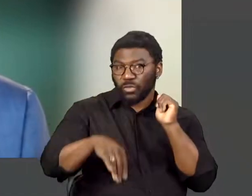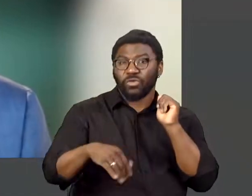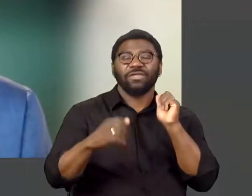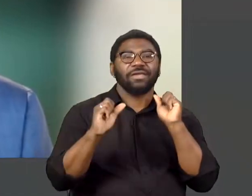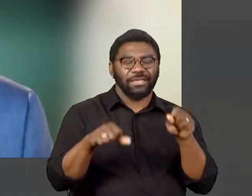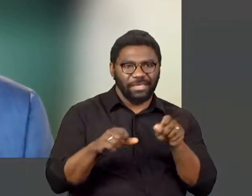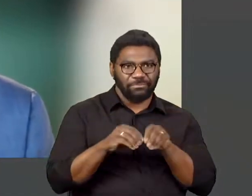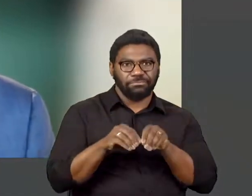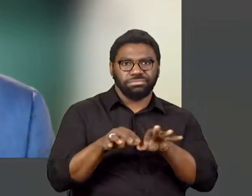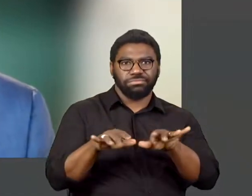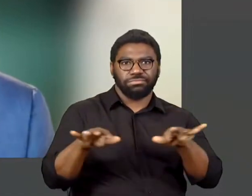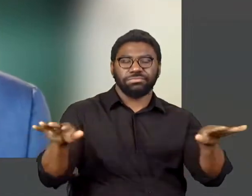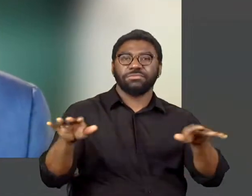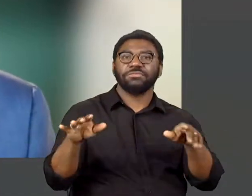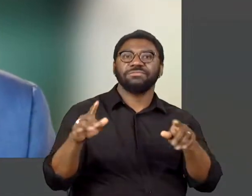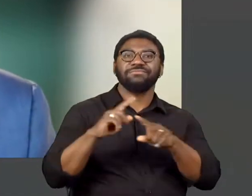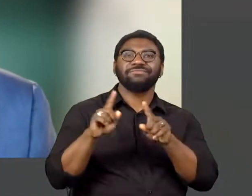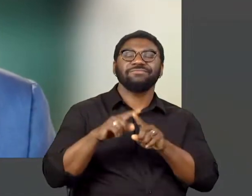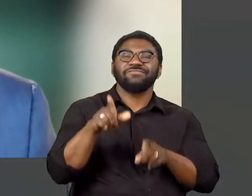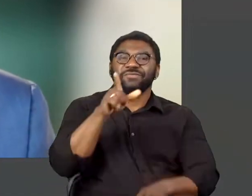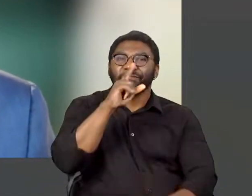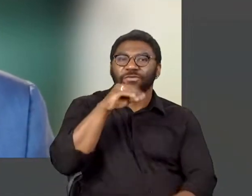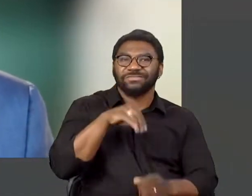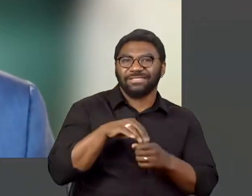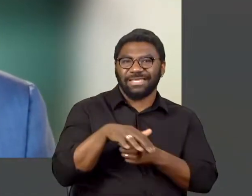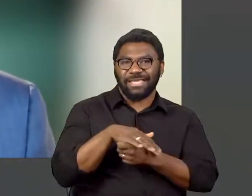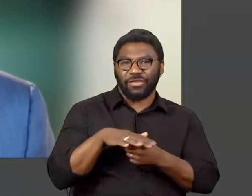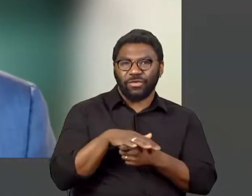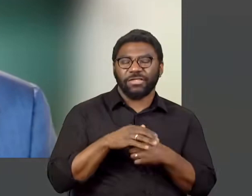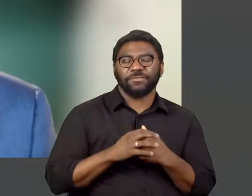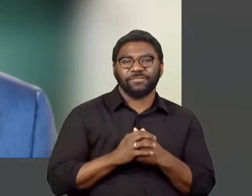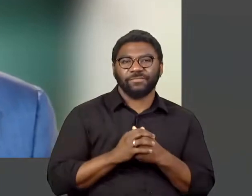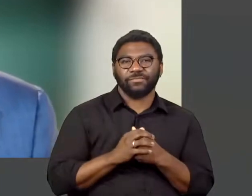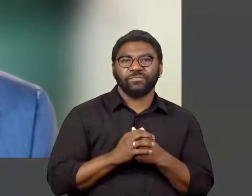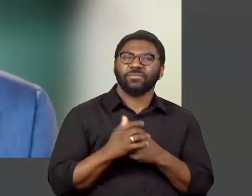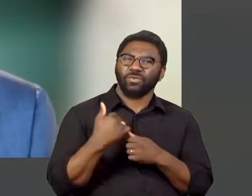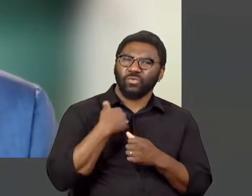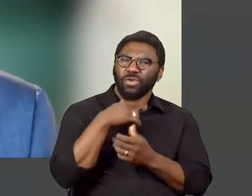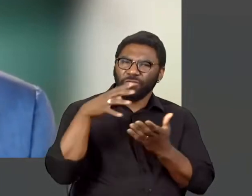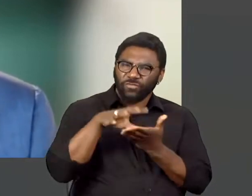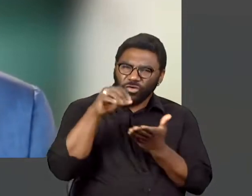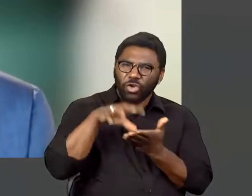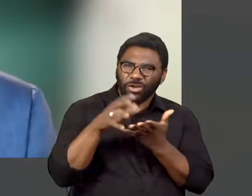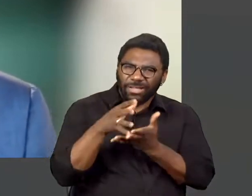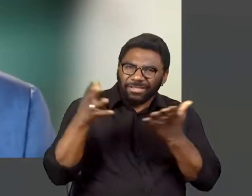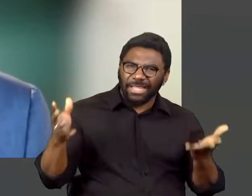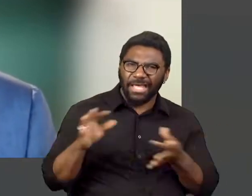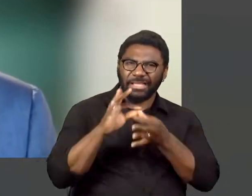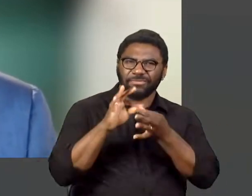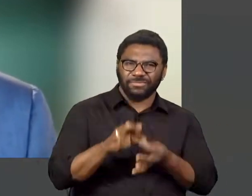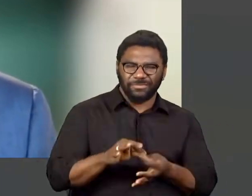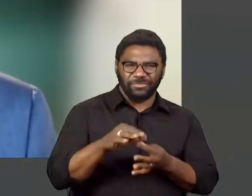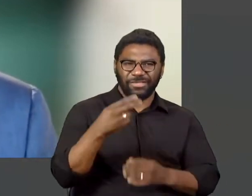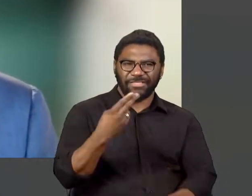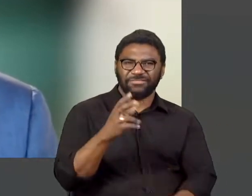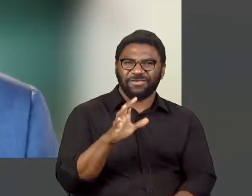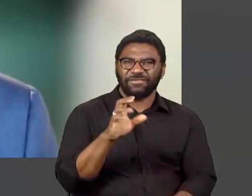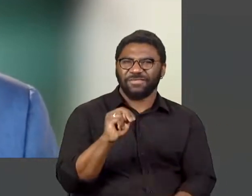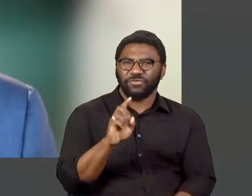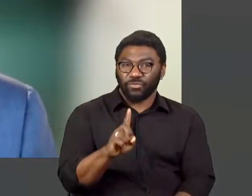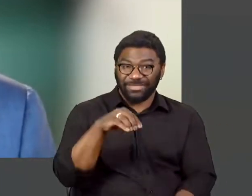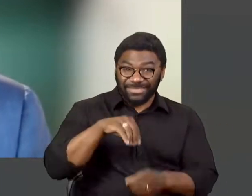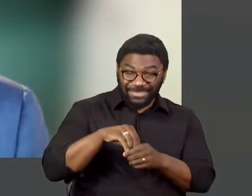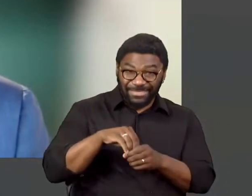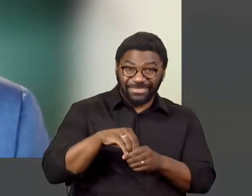between birds in a region. While we've learned a great deal about H5N1 in dairy cows, there are still many things that we do not